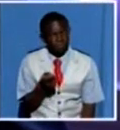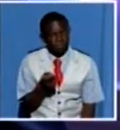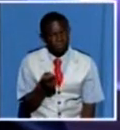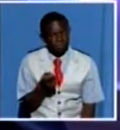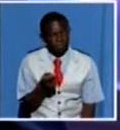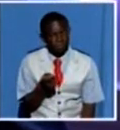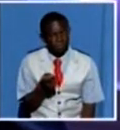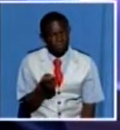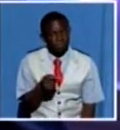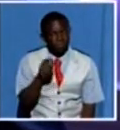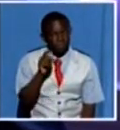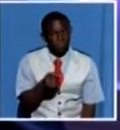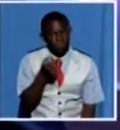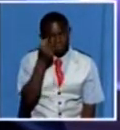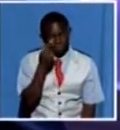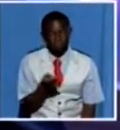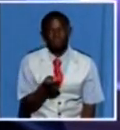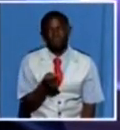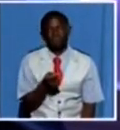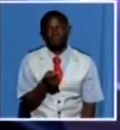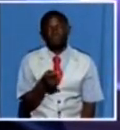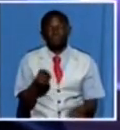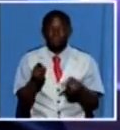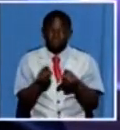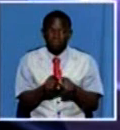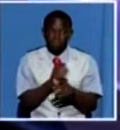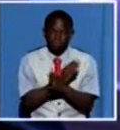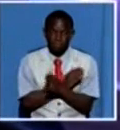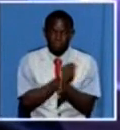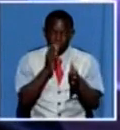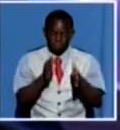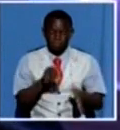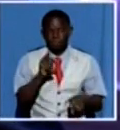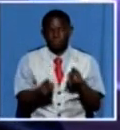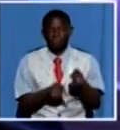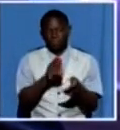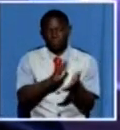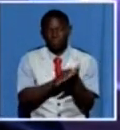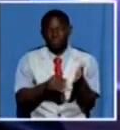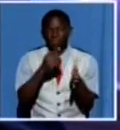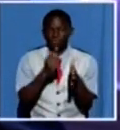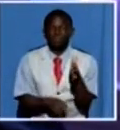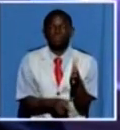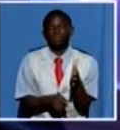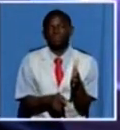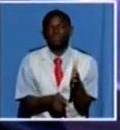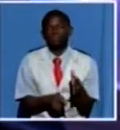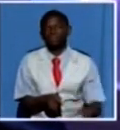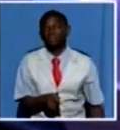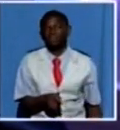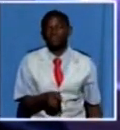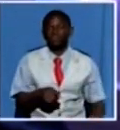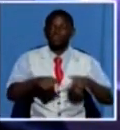even as a citizen, we believe that we need to be supported. We need to be given handouts. We